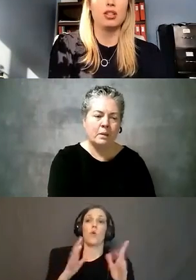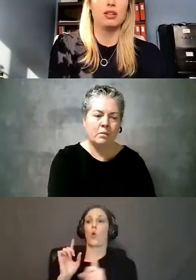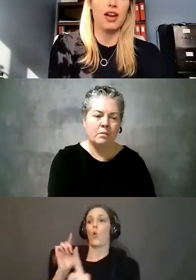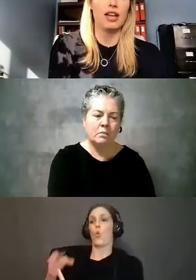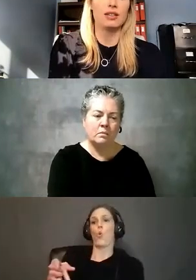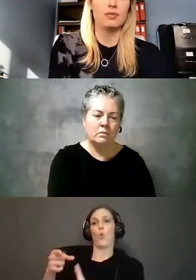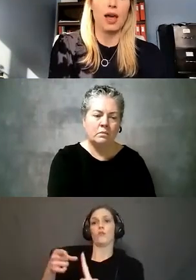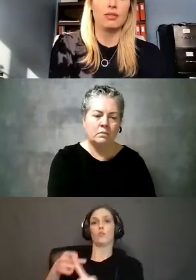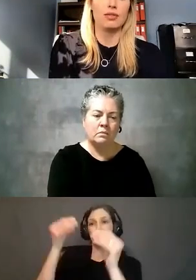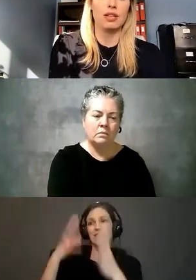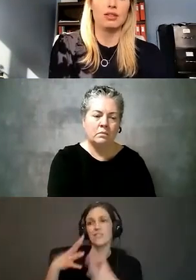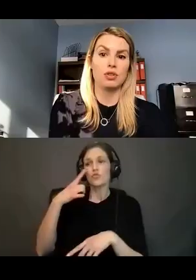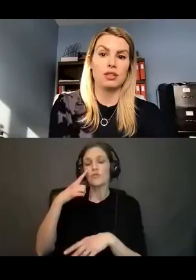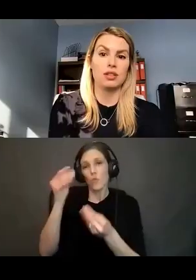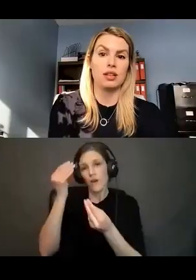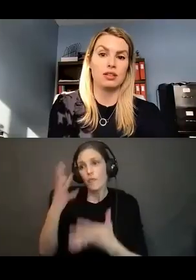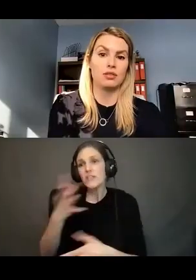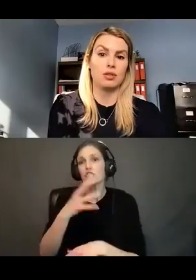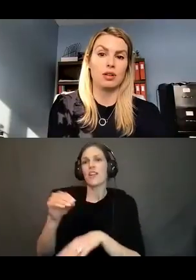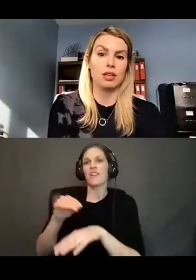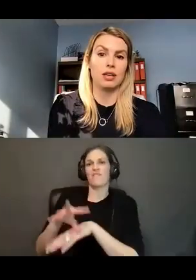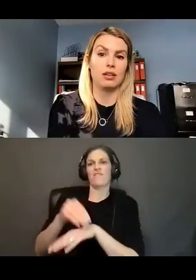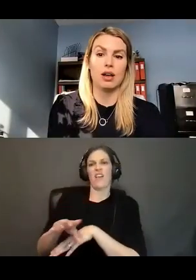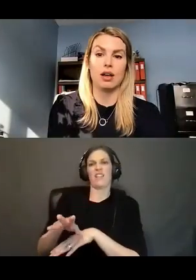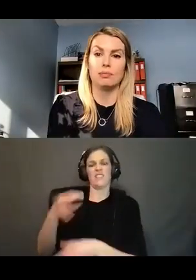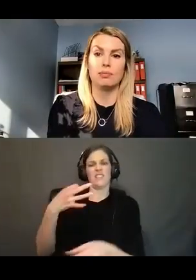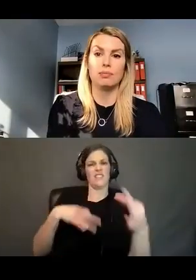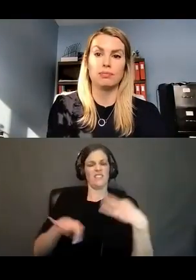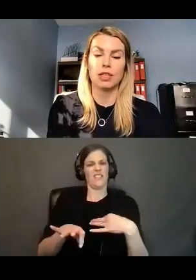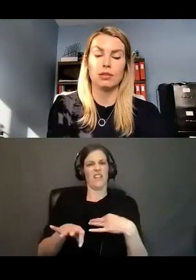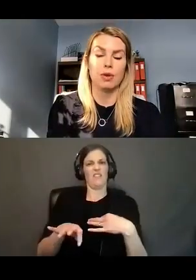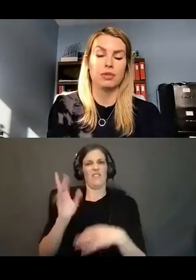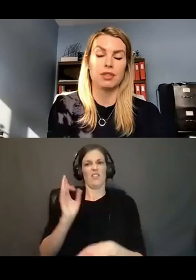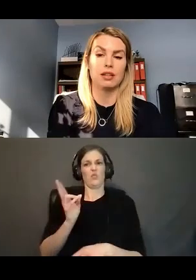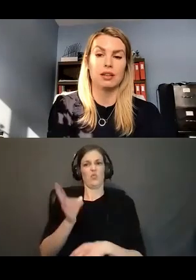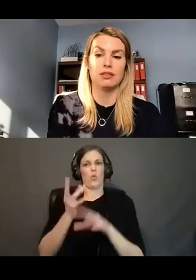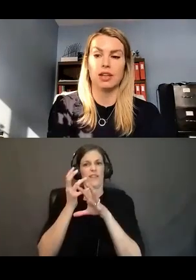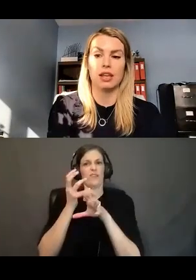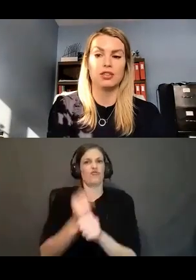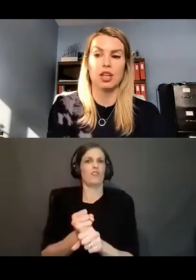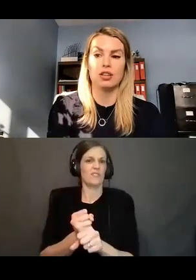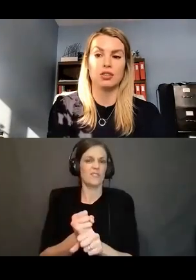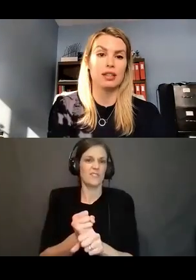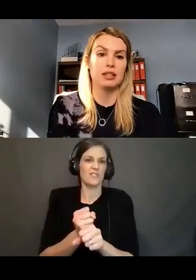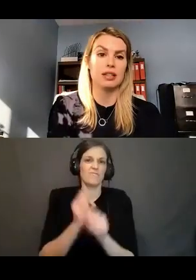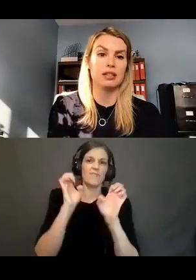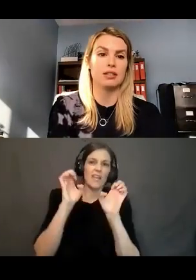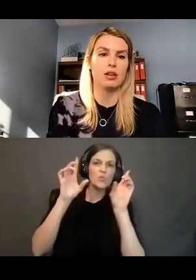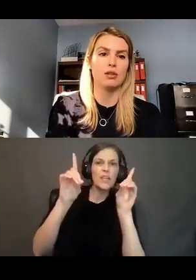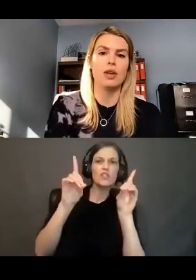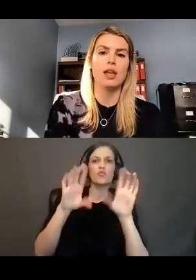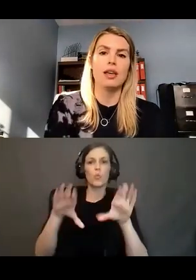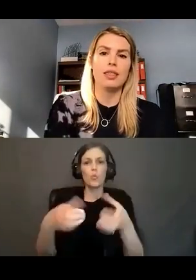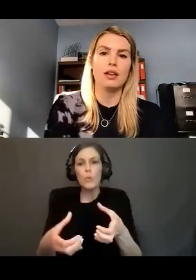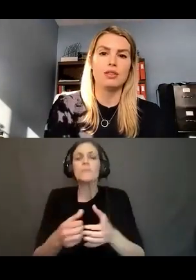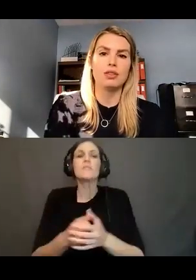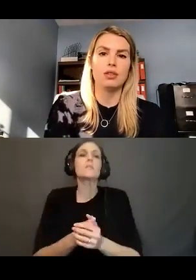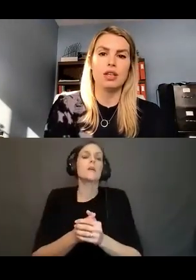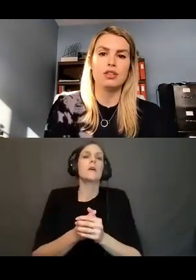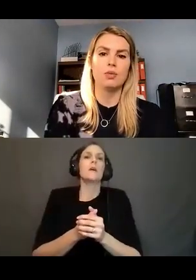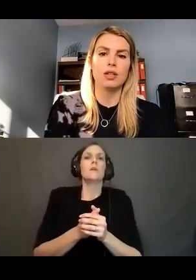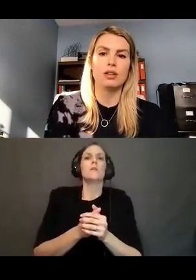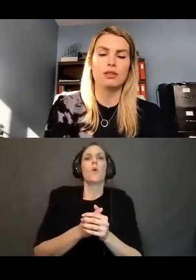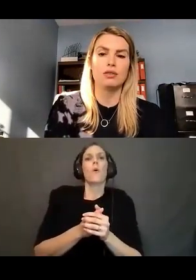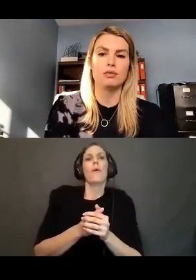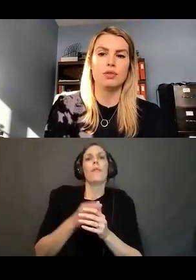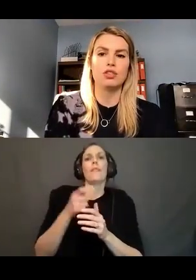information and advice rather than trusted historically representative like educational entities. So they're turning